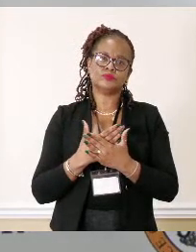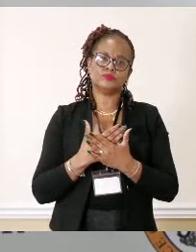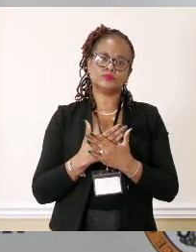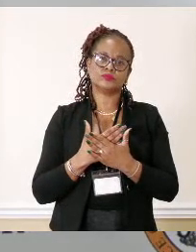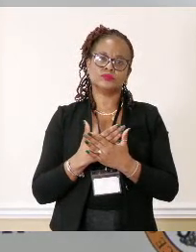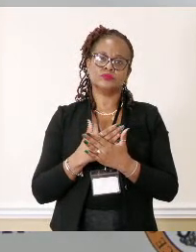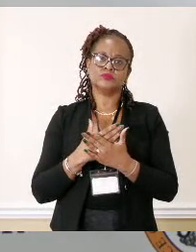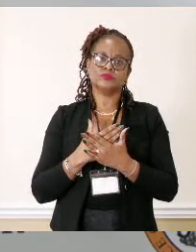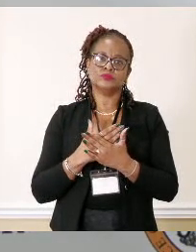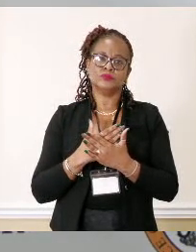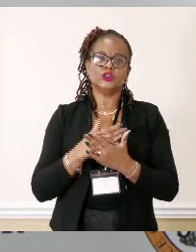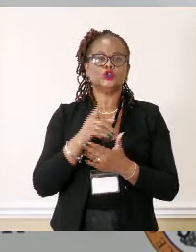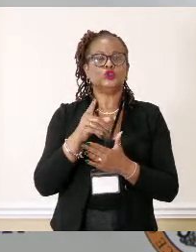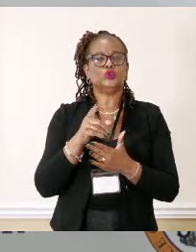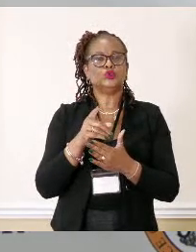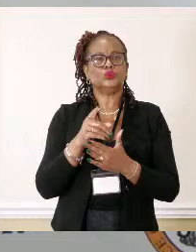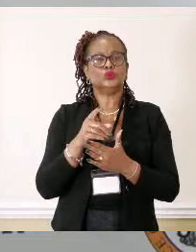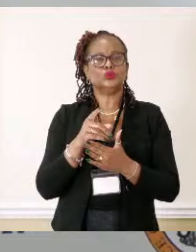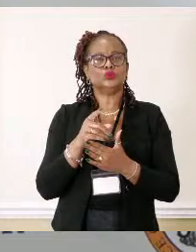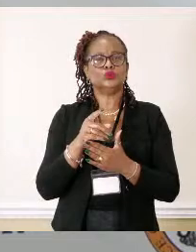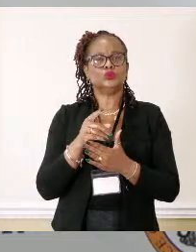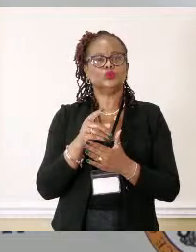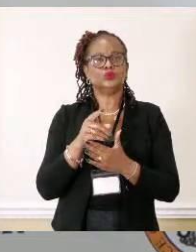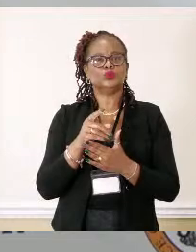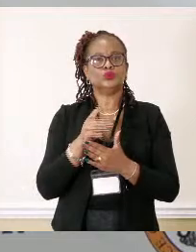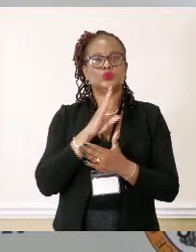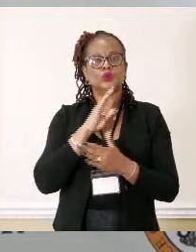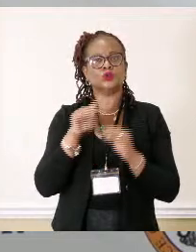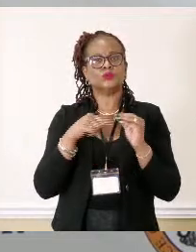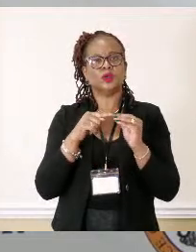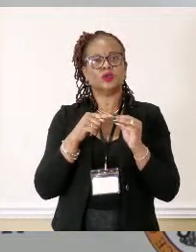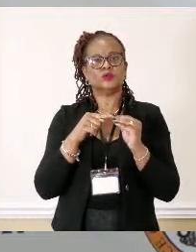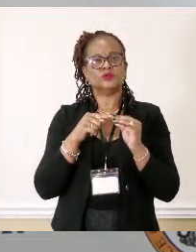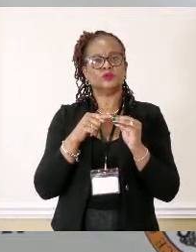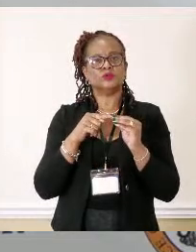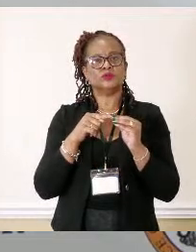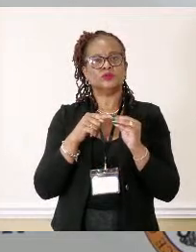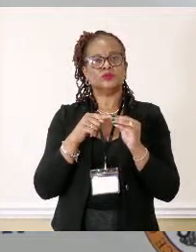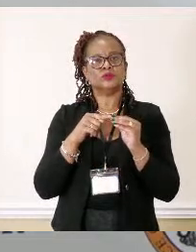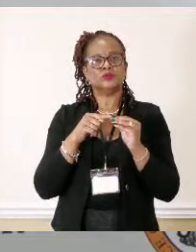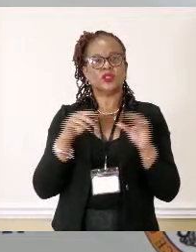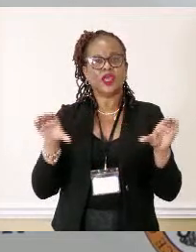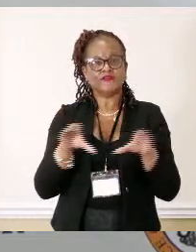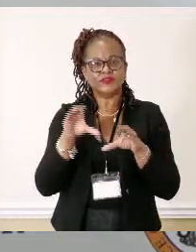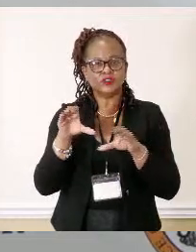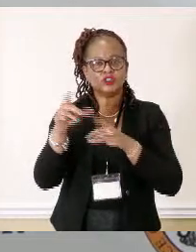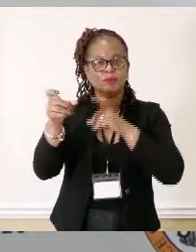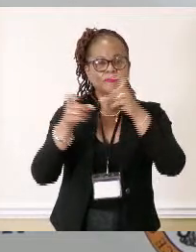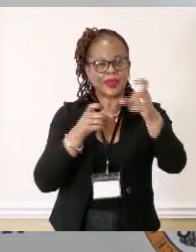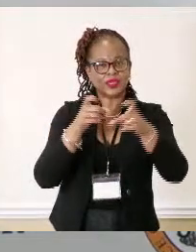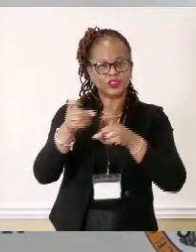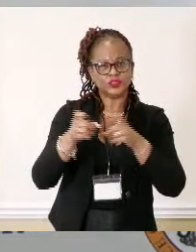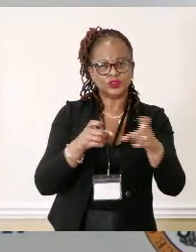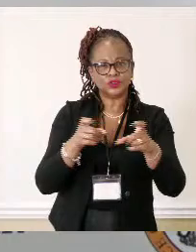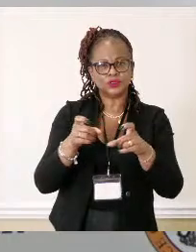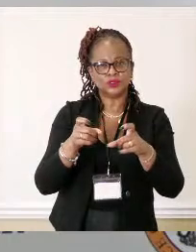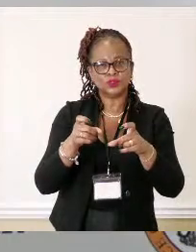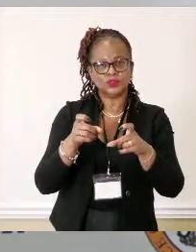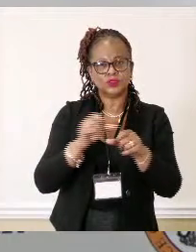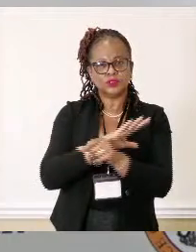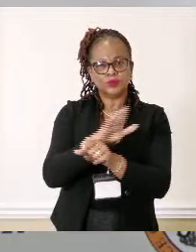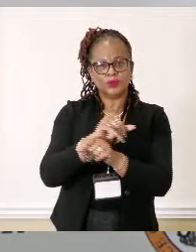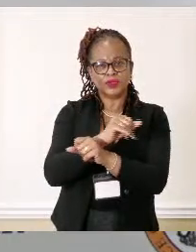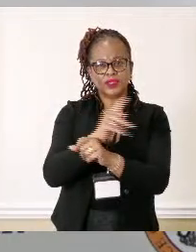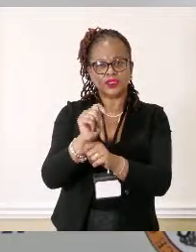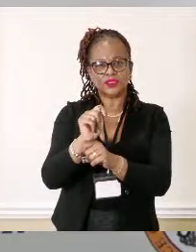Dr. Dalregis, you referred to the fact that efforts to manage this pandemic have